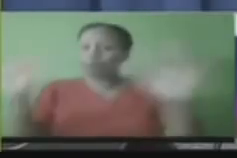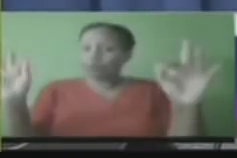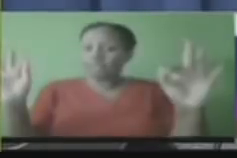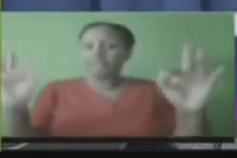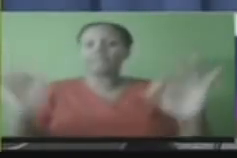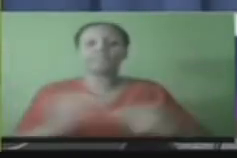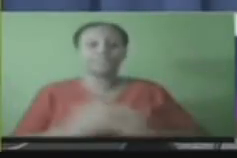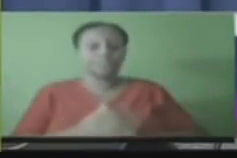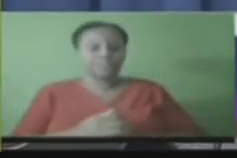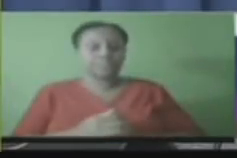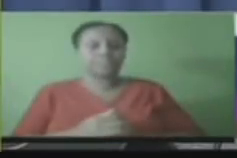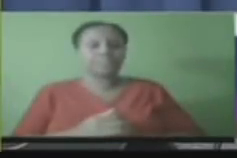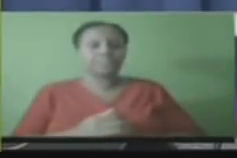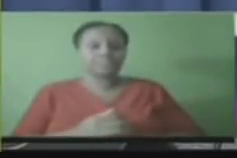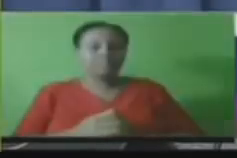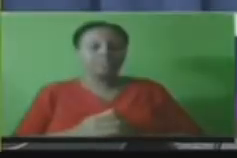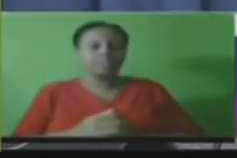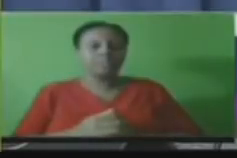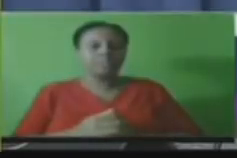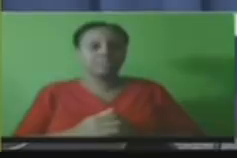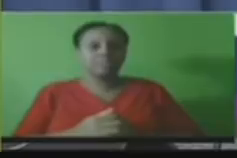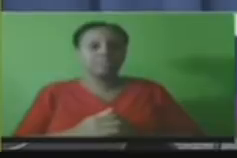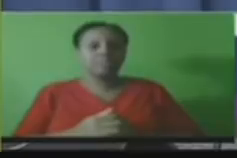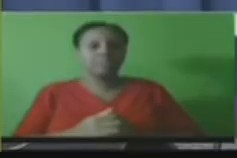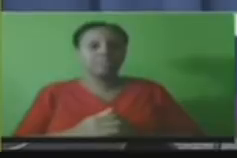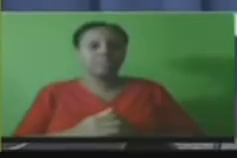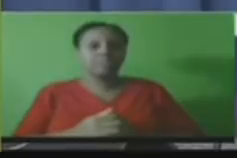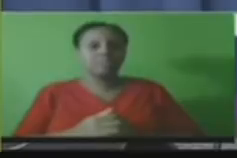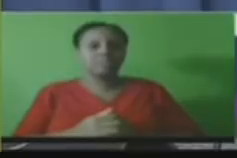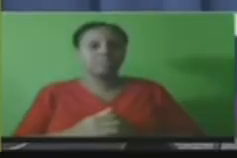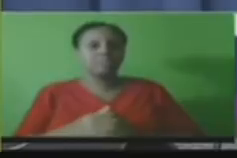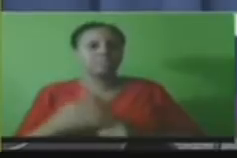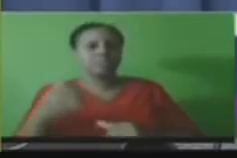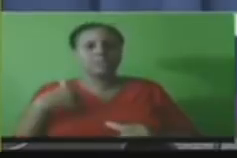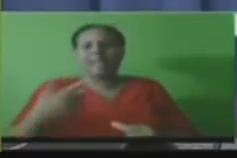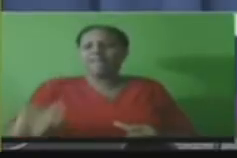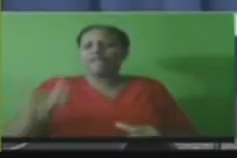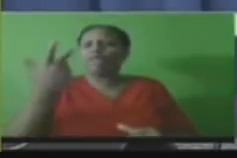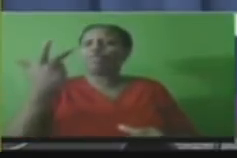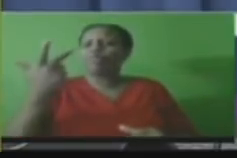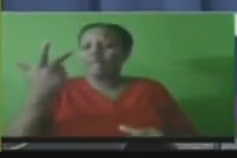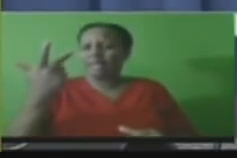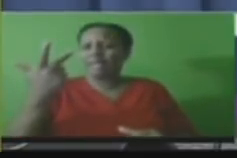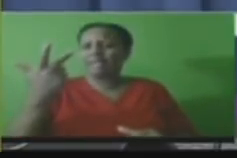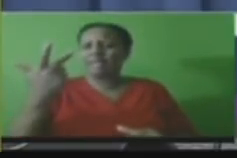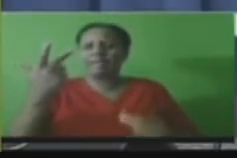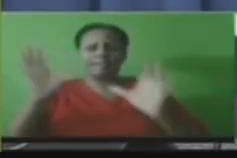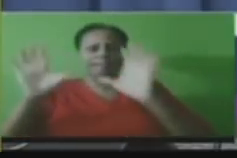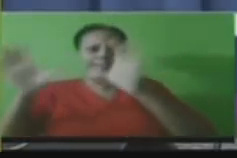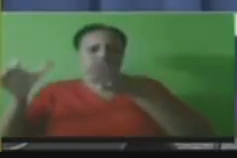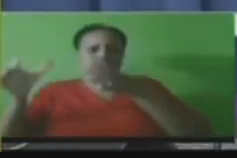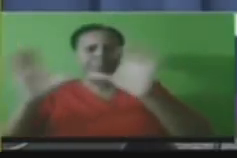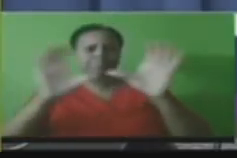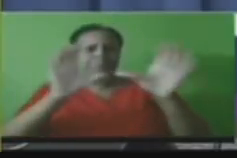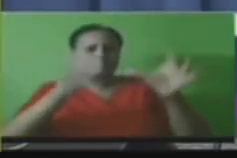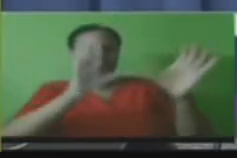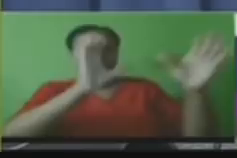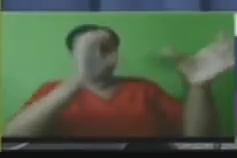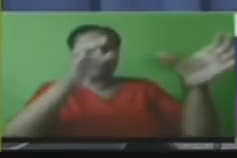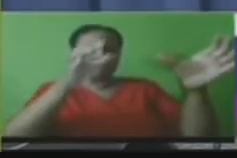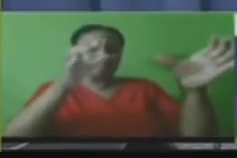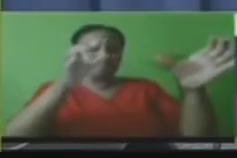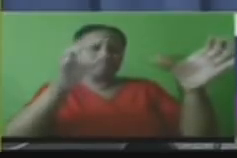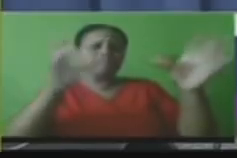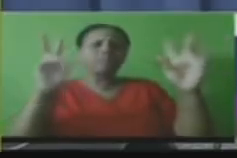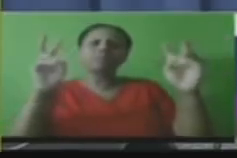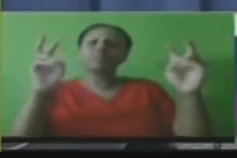sites, 109 health centers under the Ministry of Health, the 6 mass vac sites being